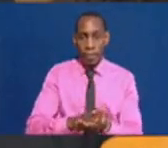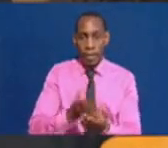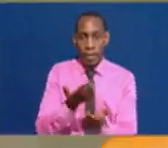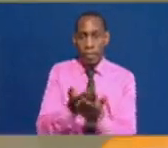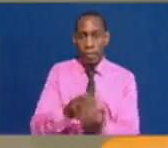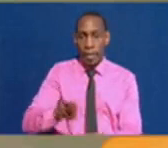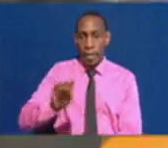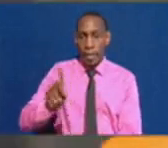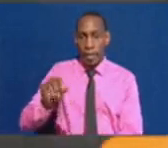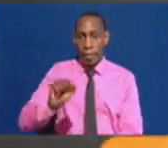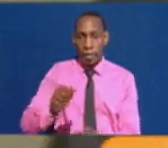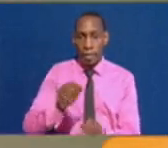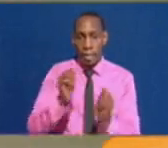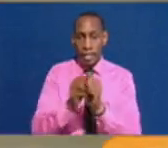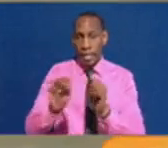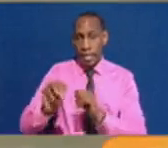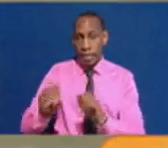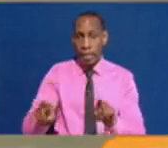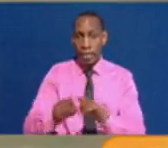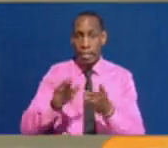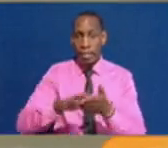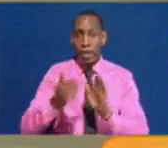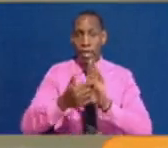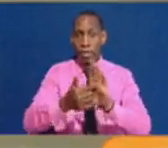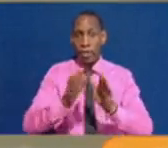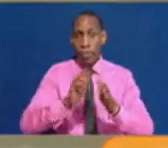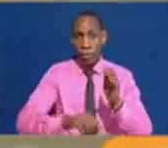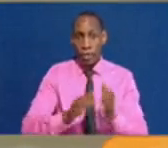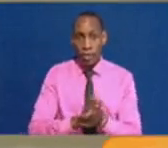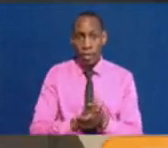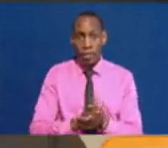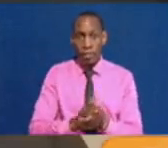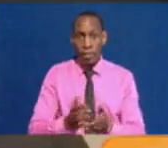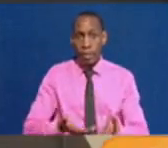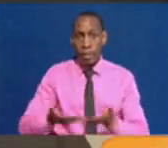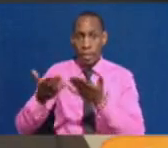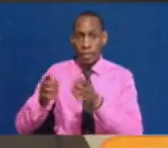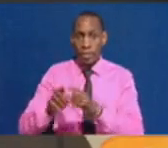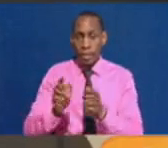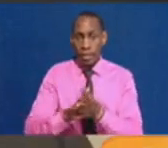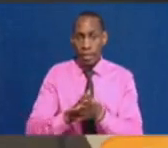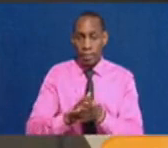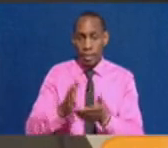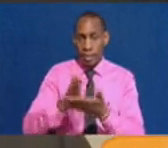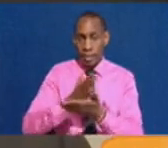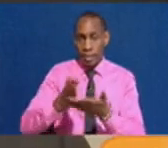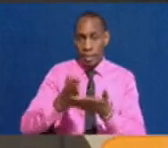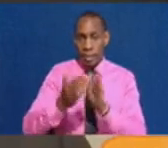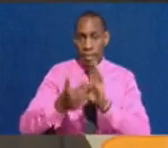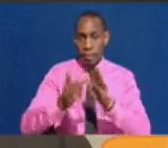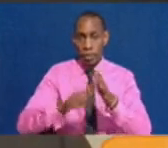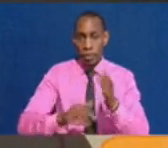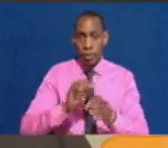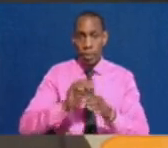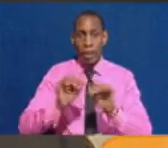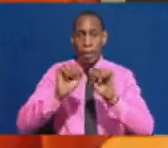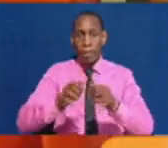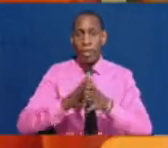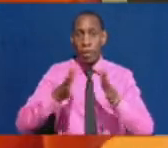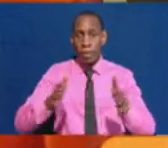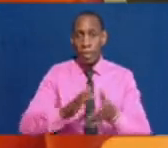million shillings to businesses. Omari further pointed out that the export and horticultural sector have shown great potential